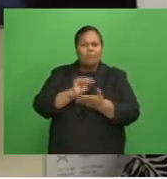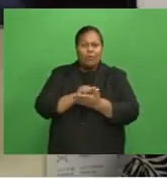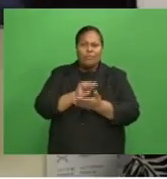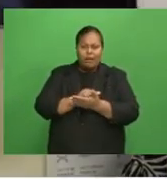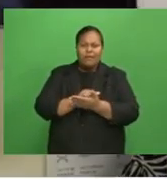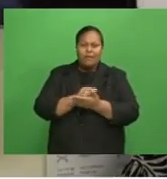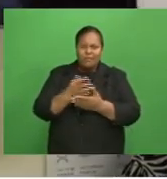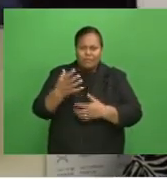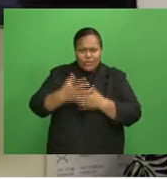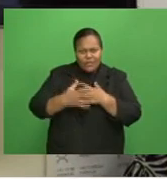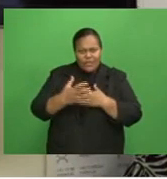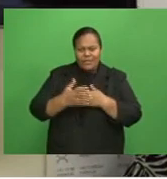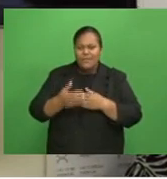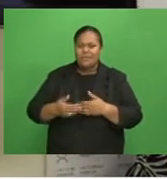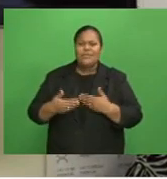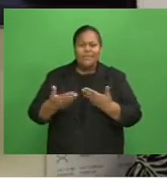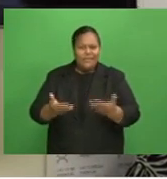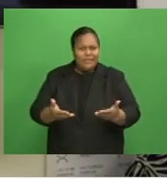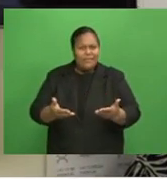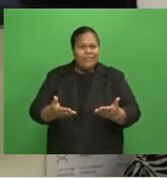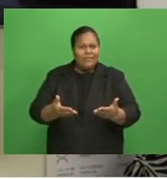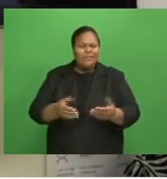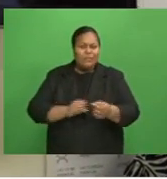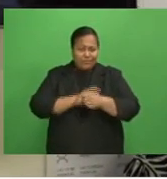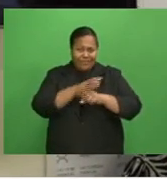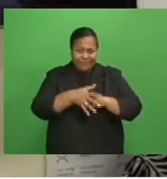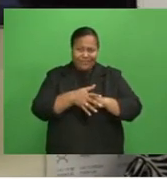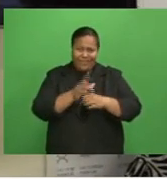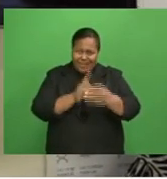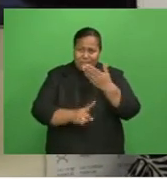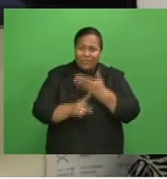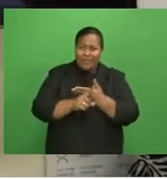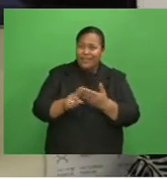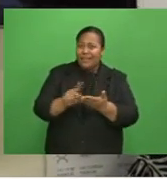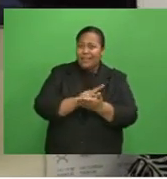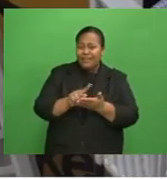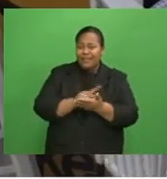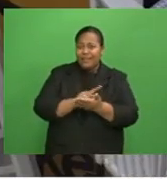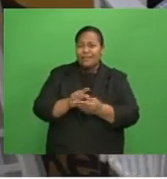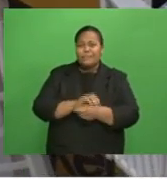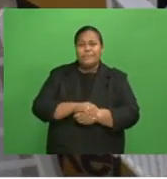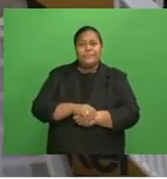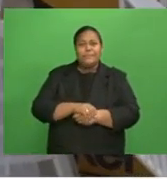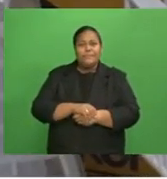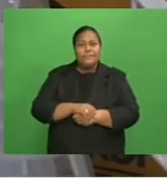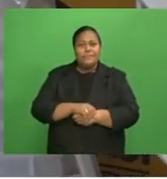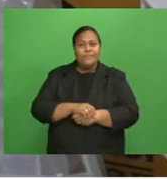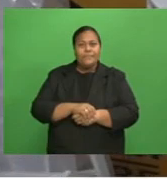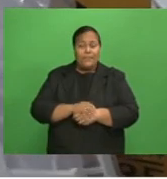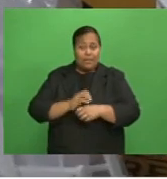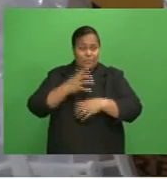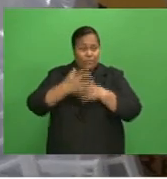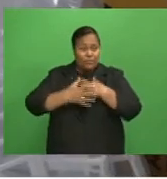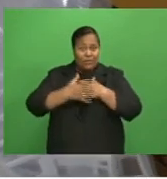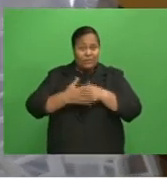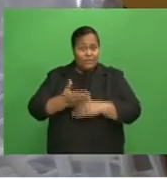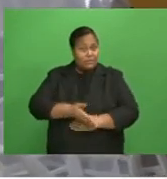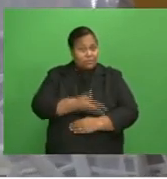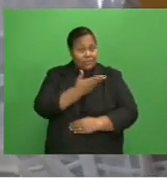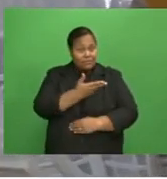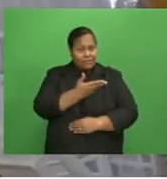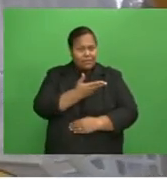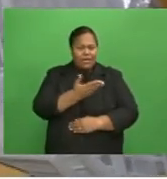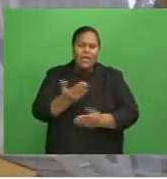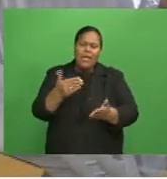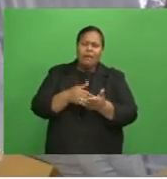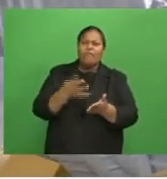and also respiration to patients who may be affected by COVID-19 as we were preparing. These machines are in addition to the 40